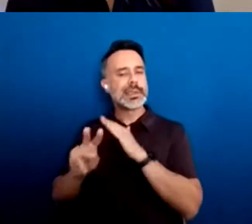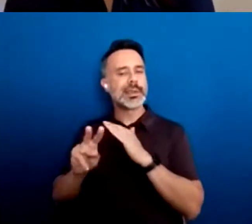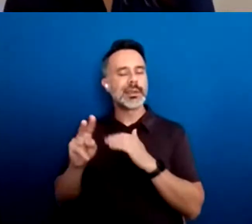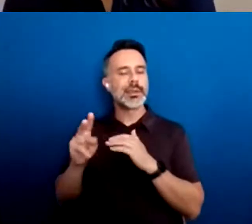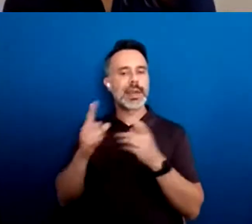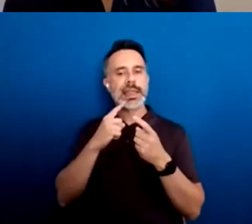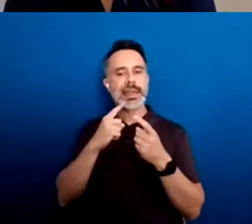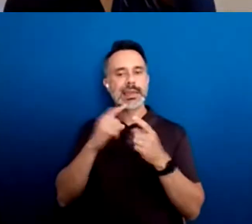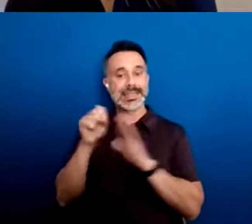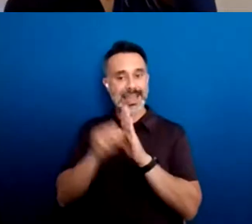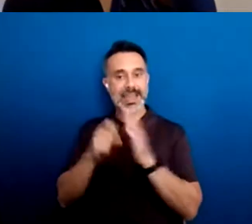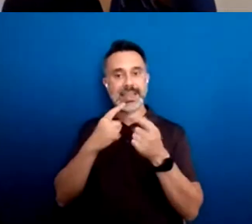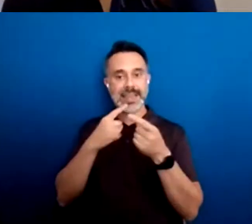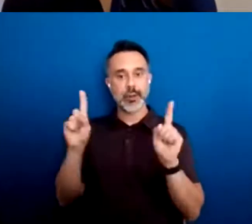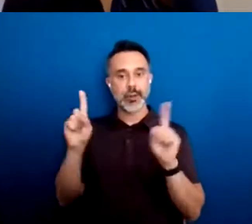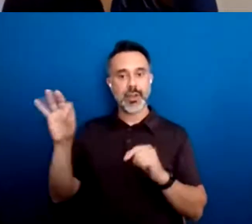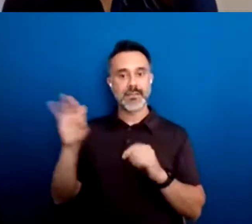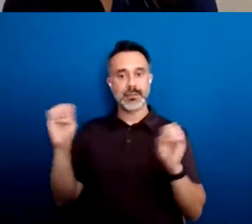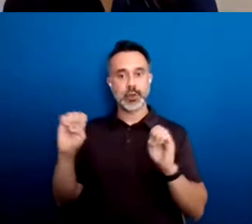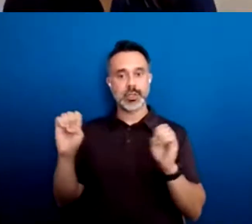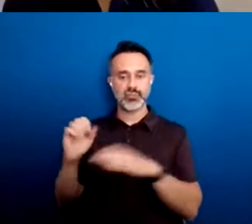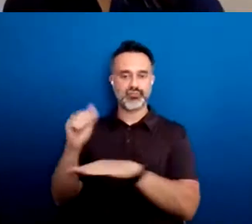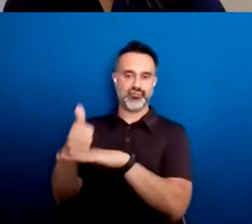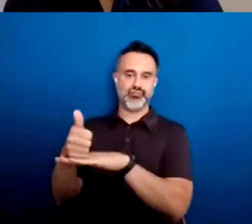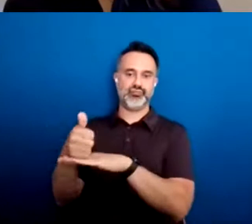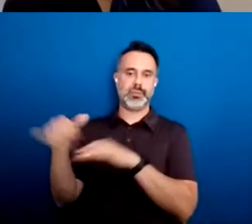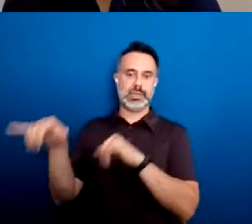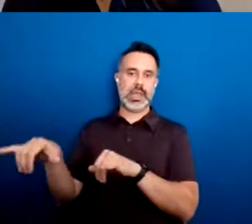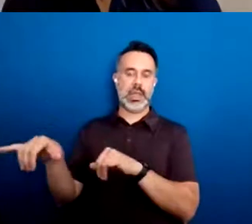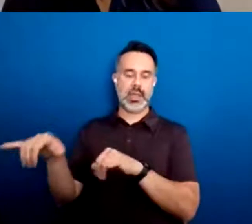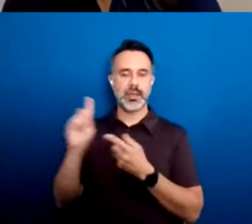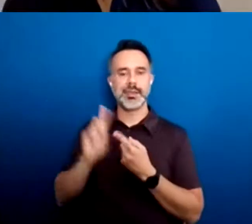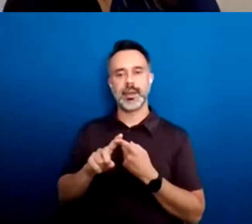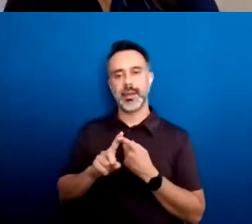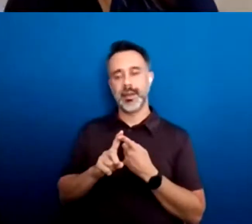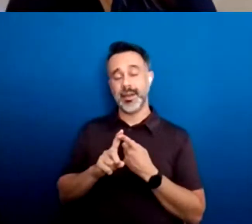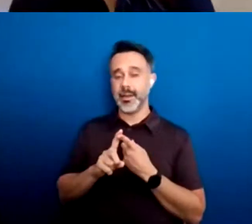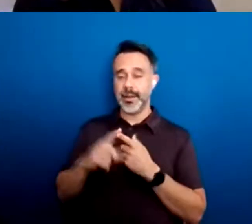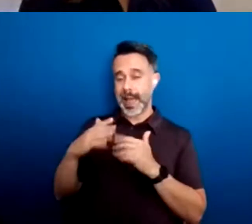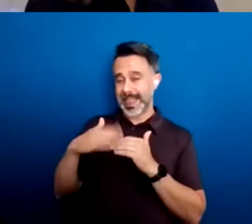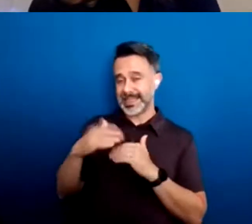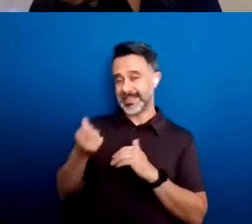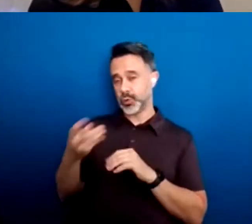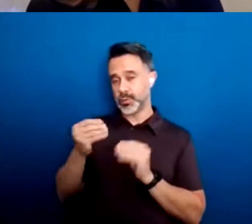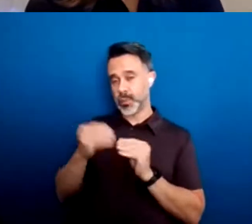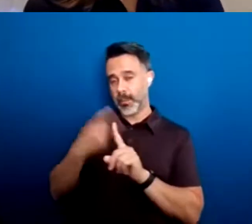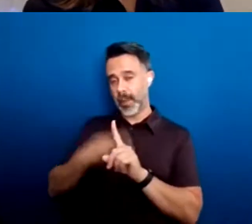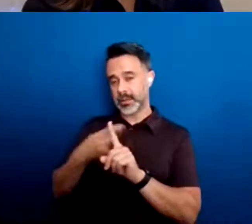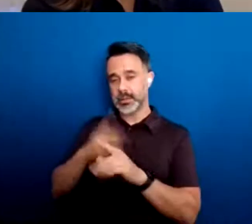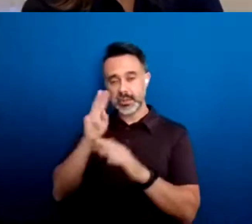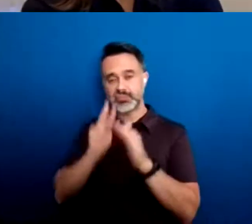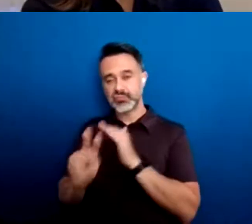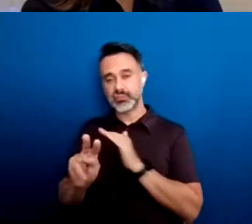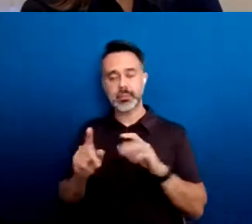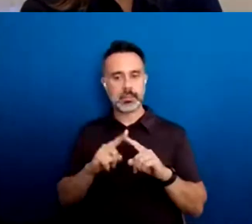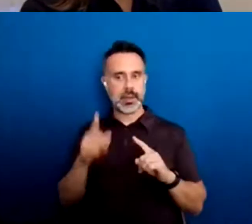declaration of an emergency to remain in place. I think at least for a few more months, although I don't know that they've